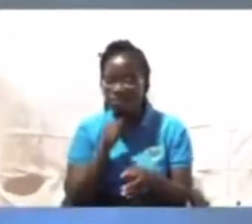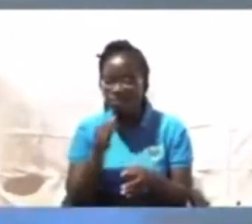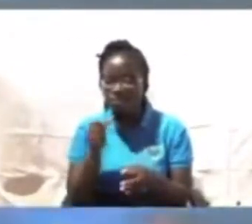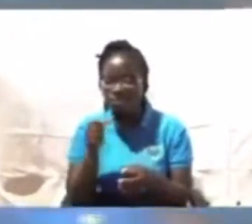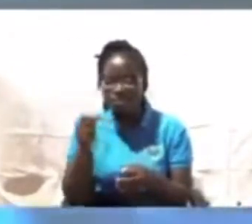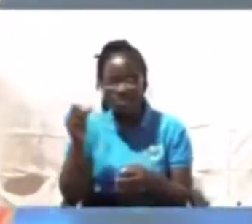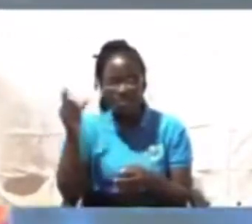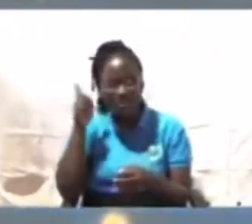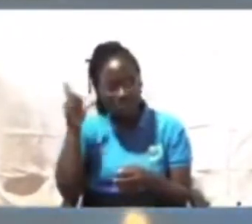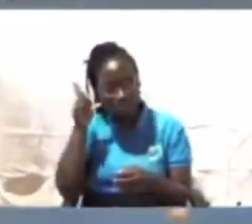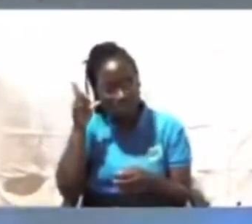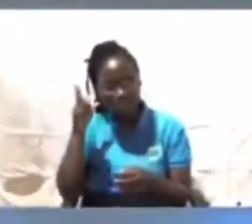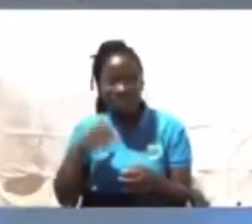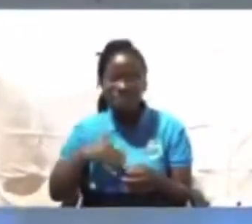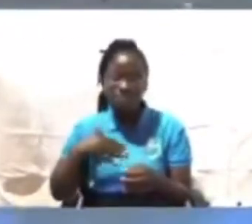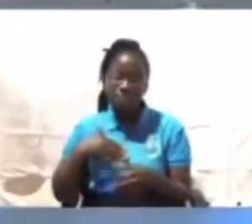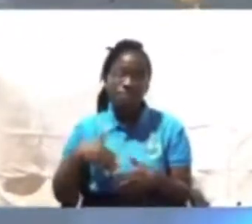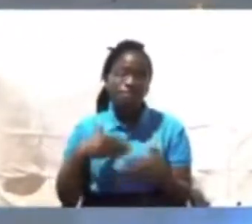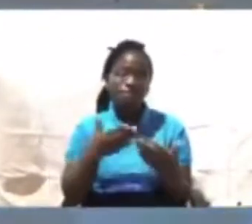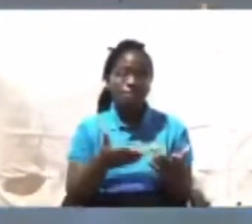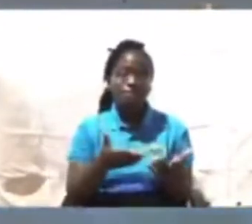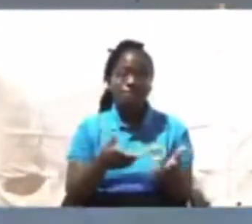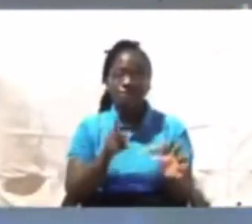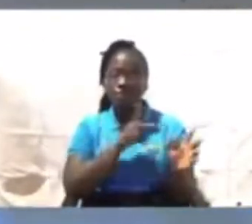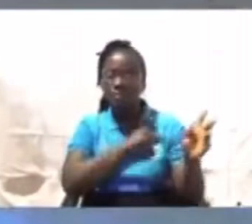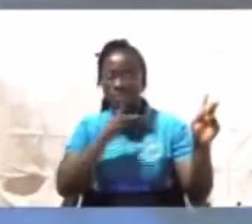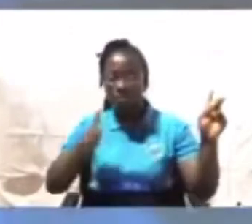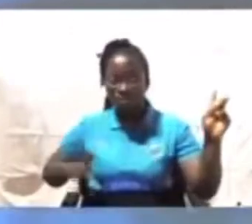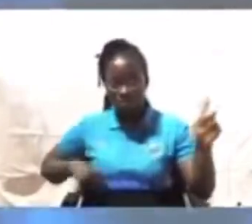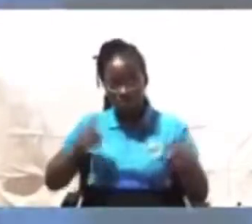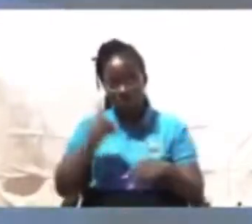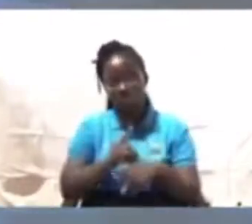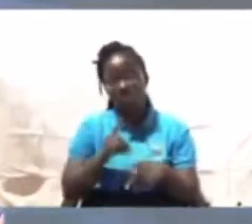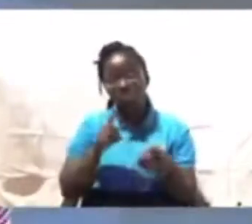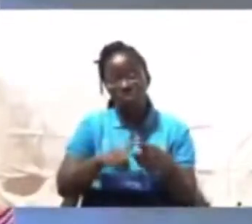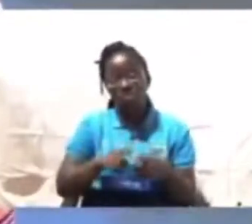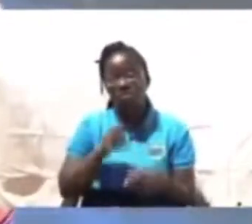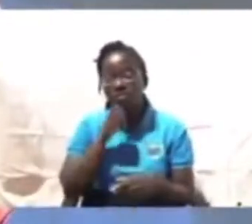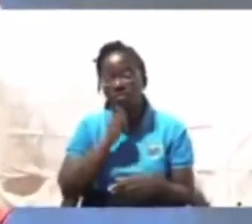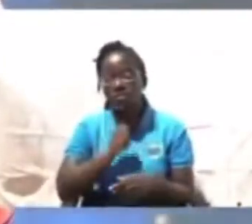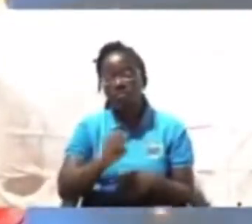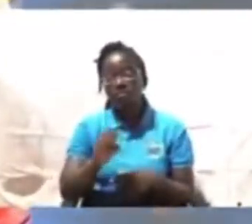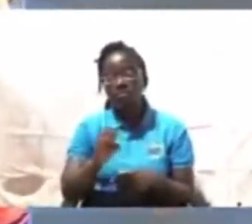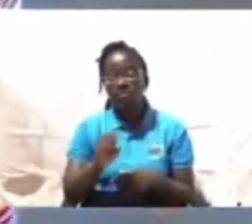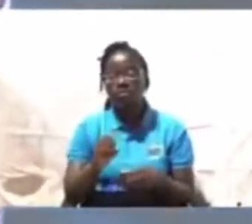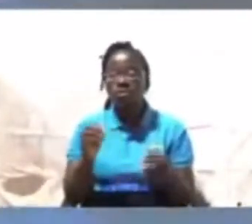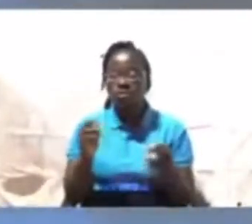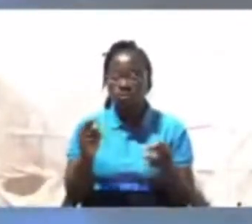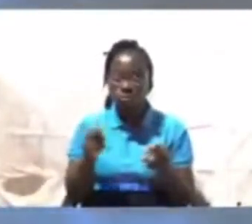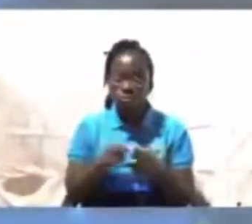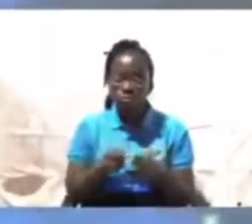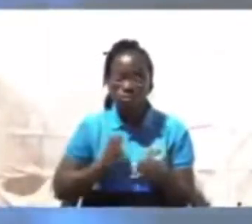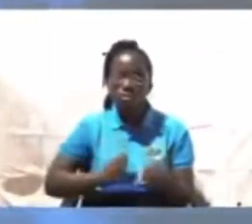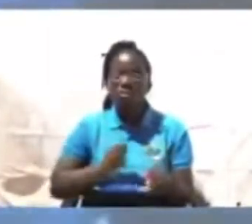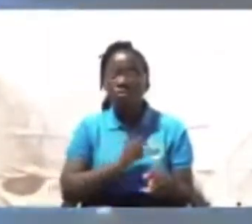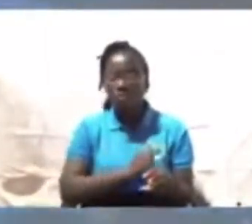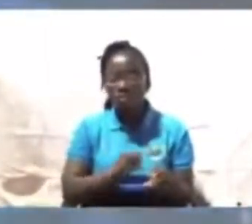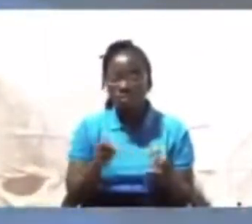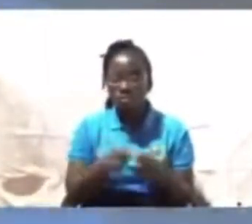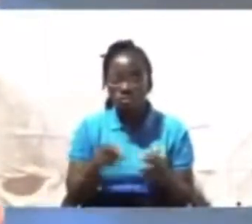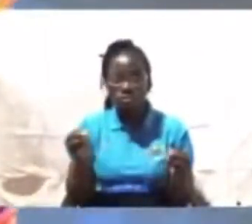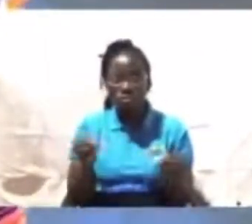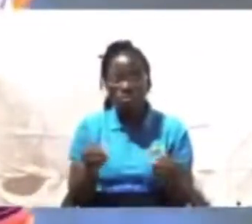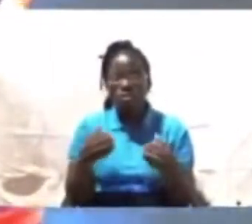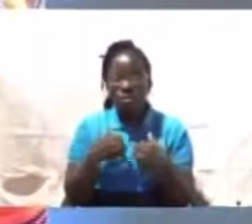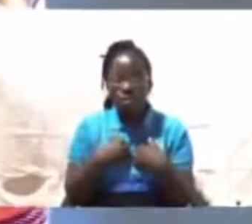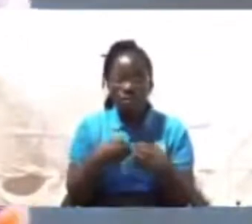mo mo e praise God meetings upon meetings mi brothers ni mi mama no mu na ya